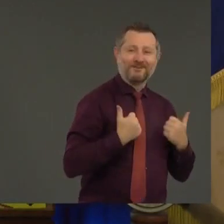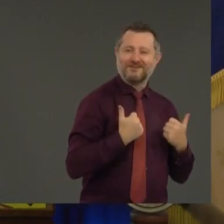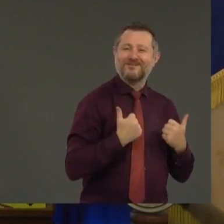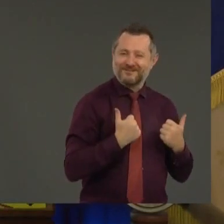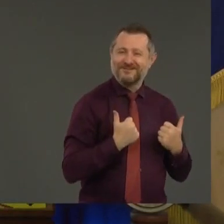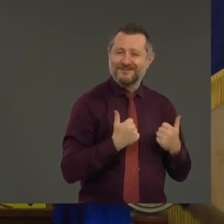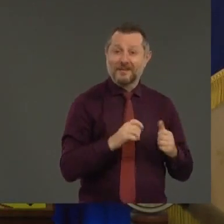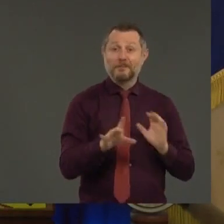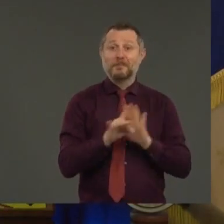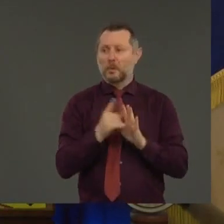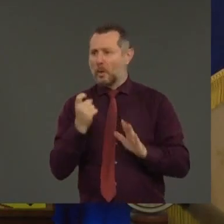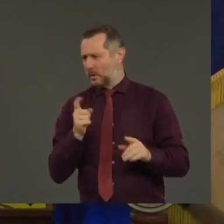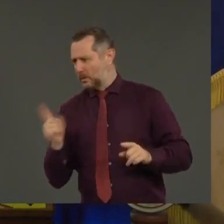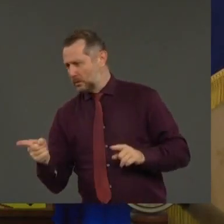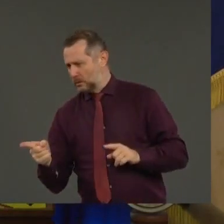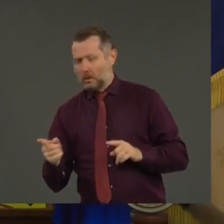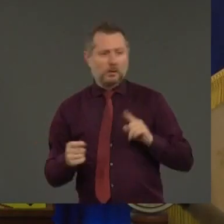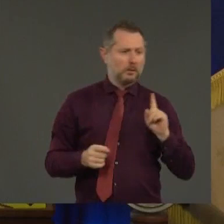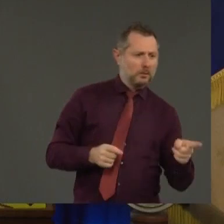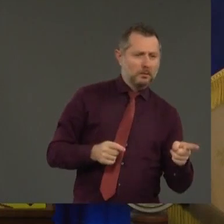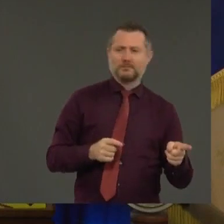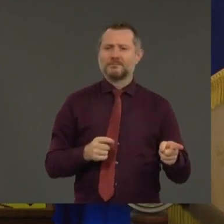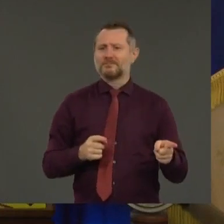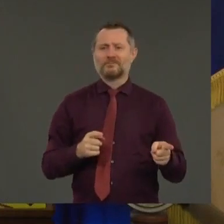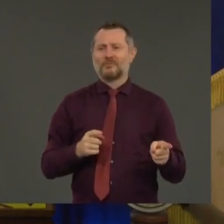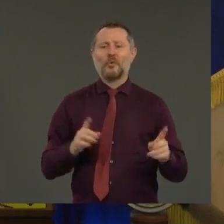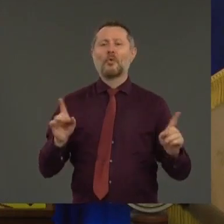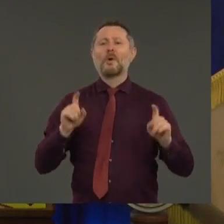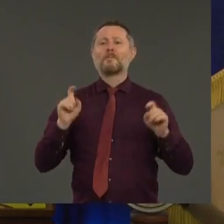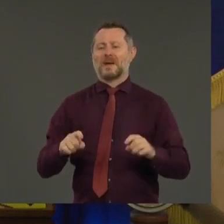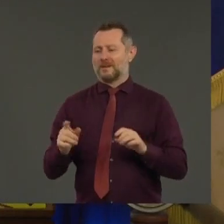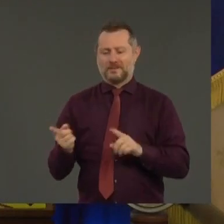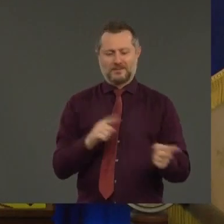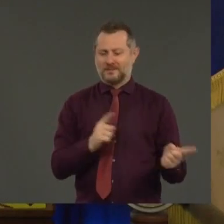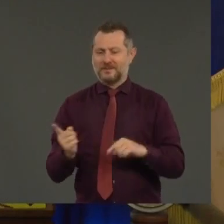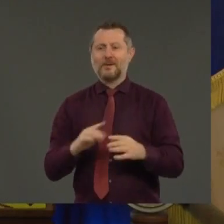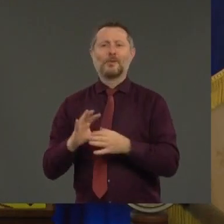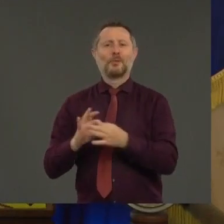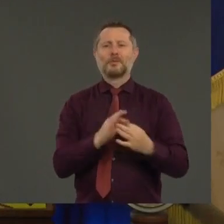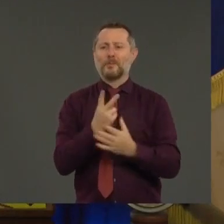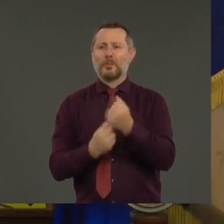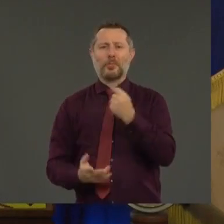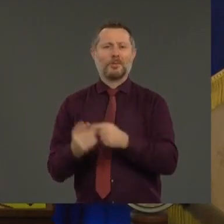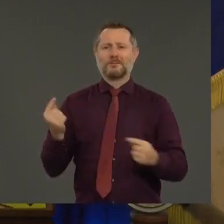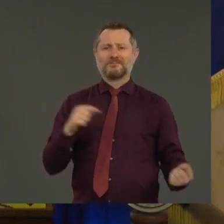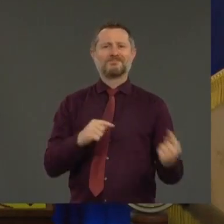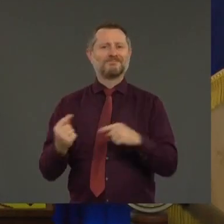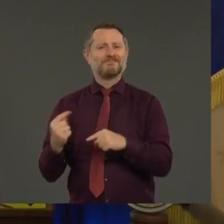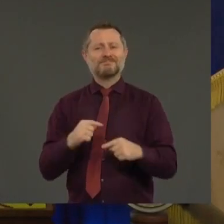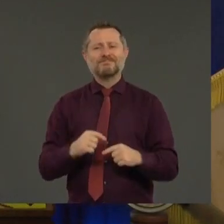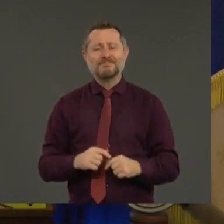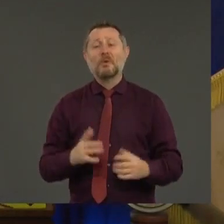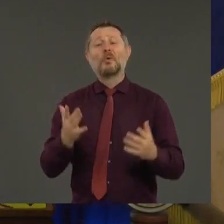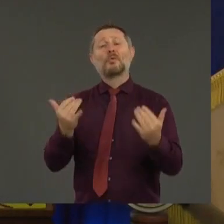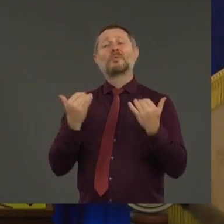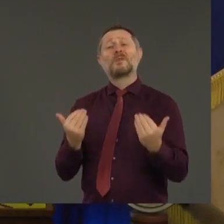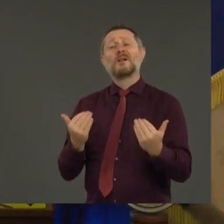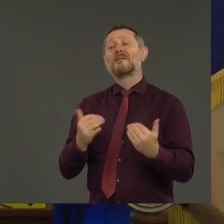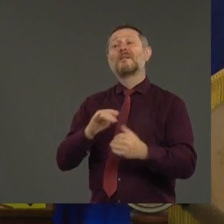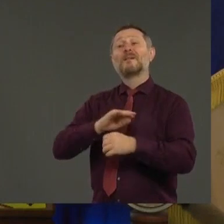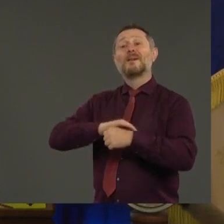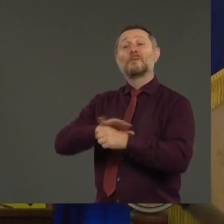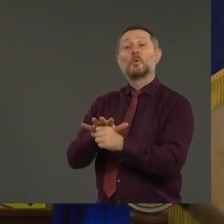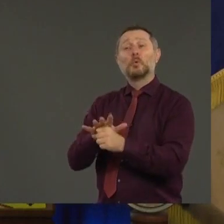choice between one or the other. It was always right to do both. Today, we are seeing the virus spreading in